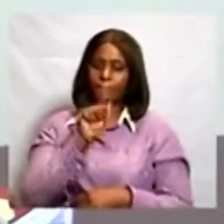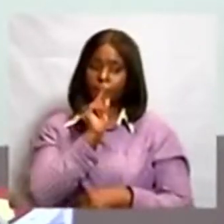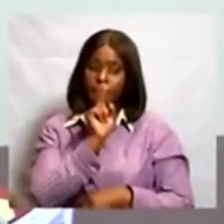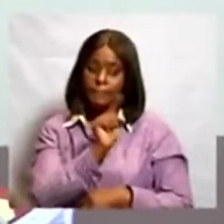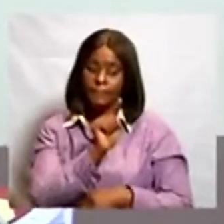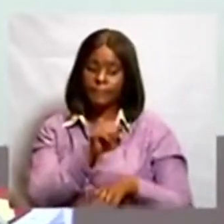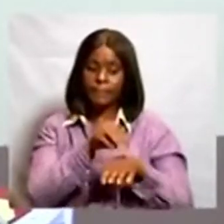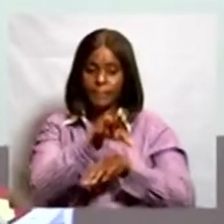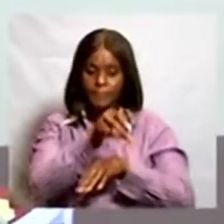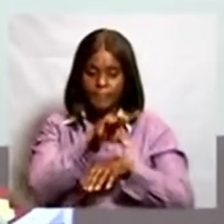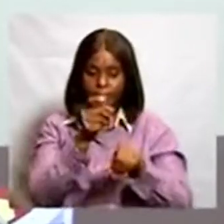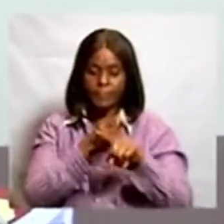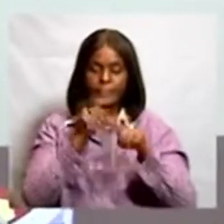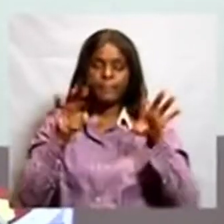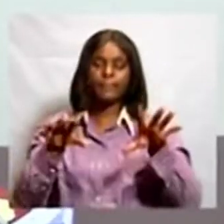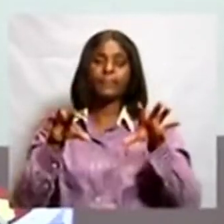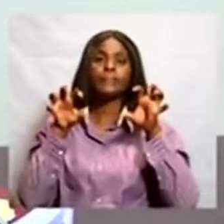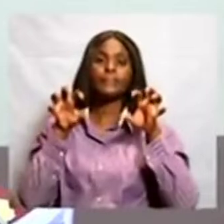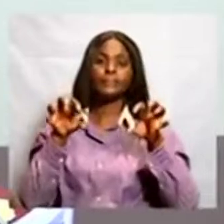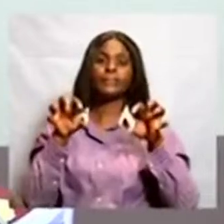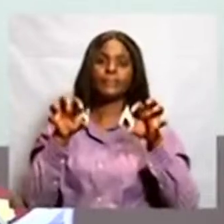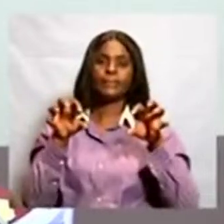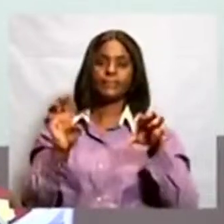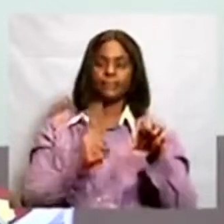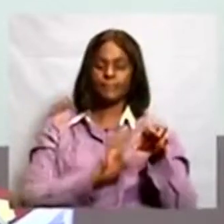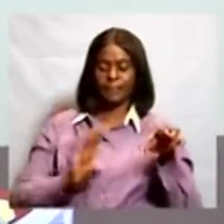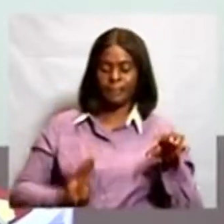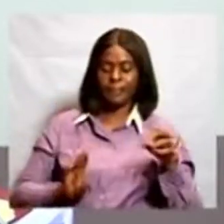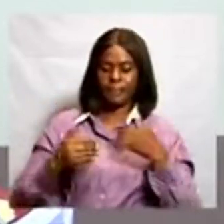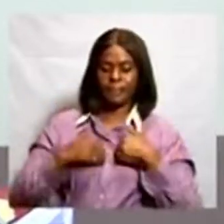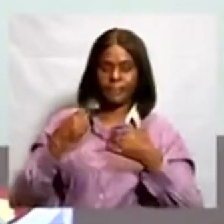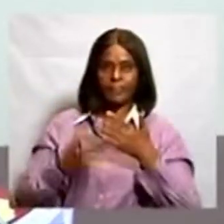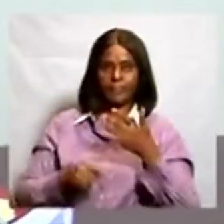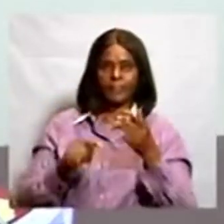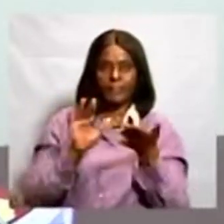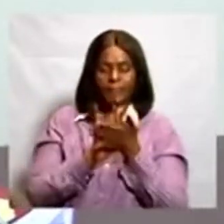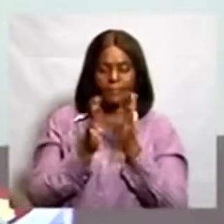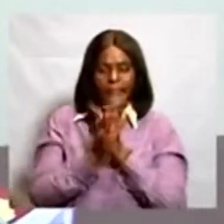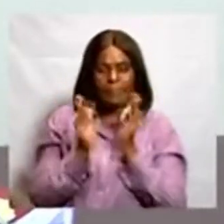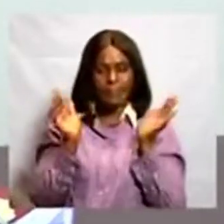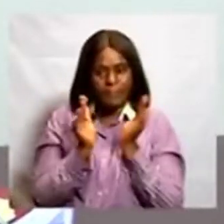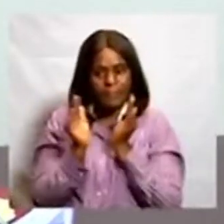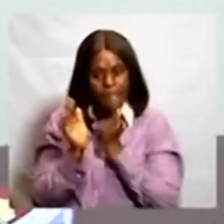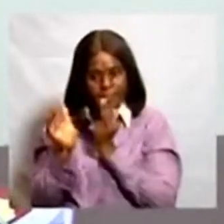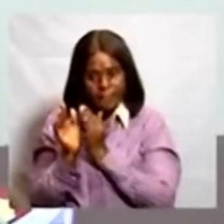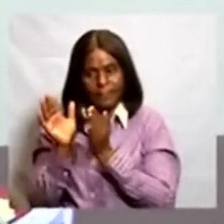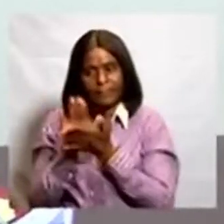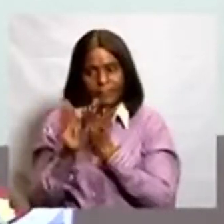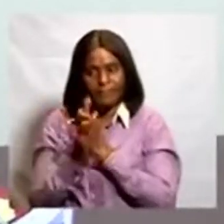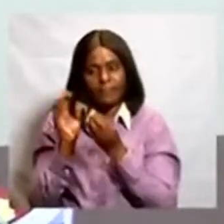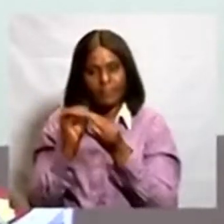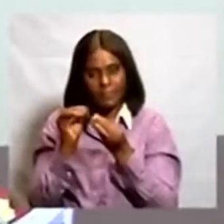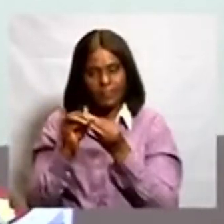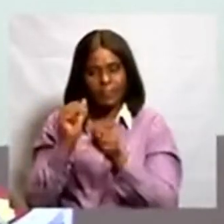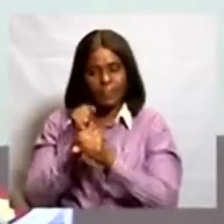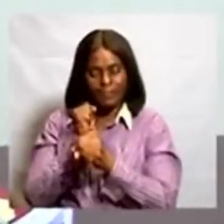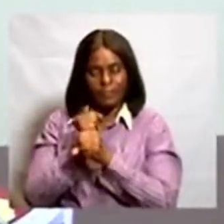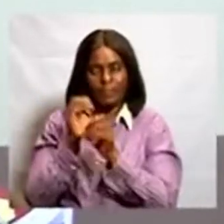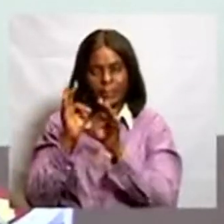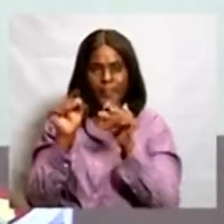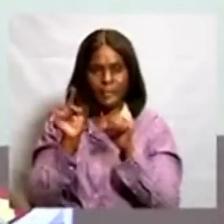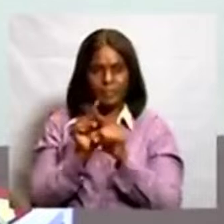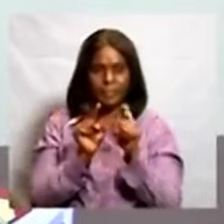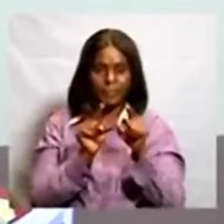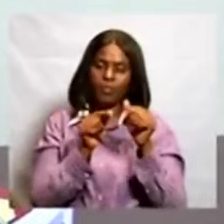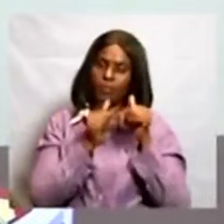a guidance from Cabinet that boards have to be lean now to make them more efficient. And also it